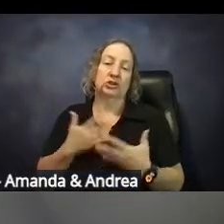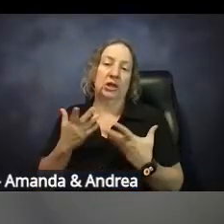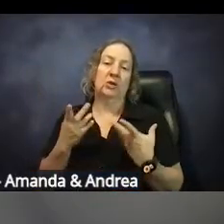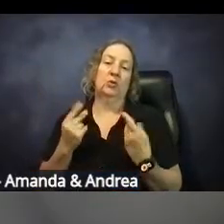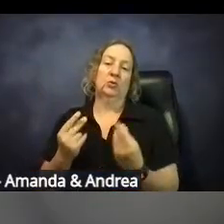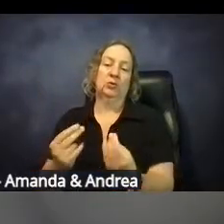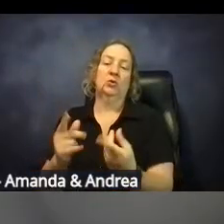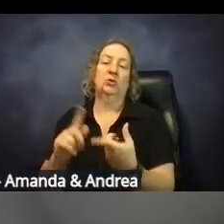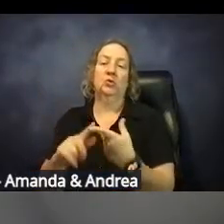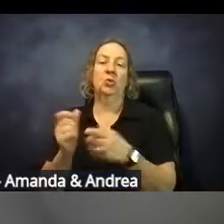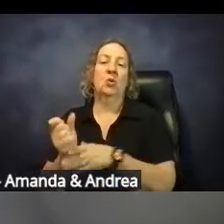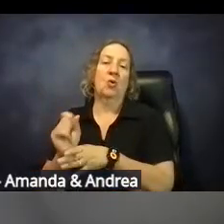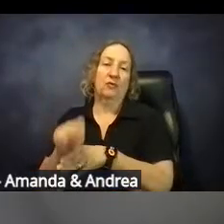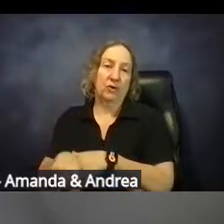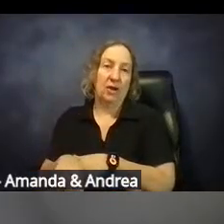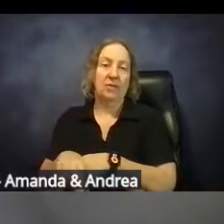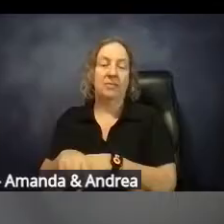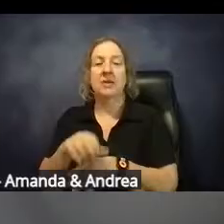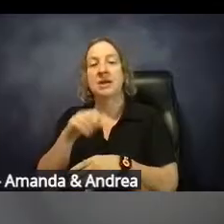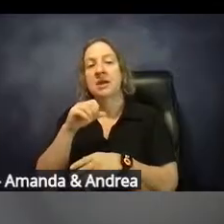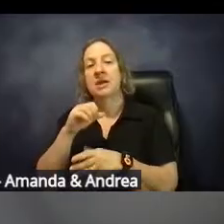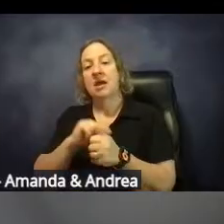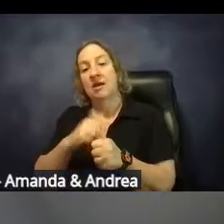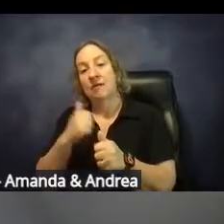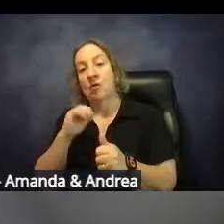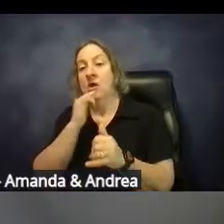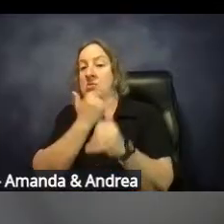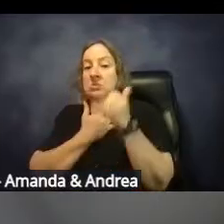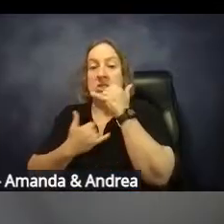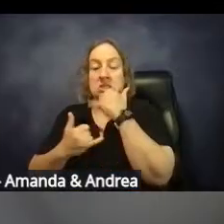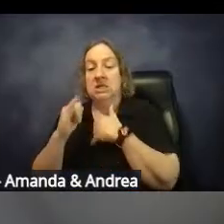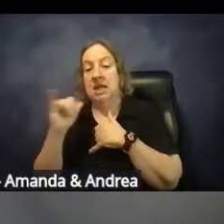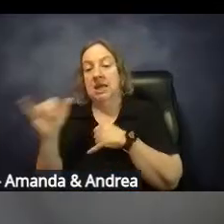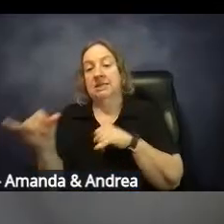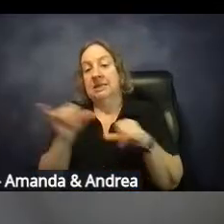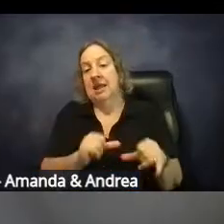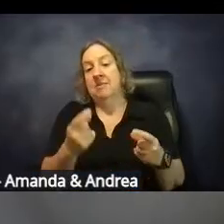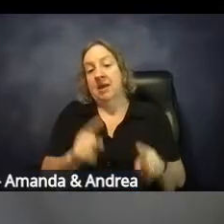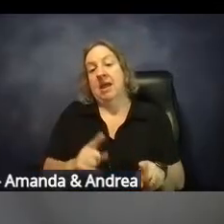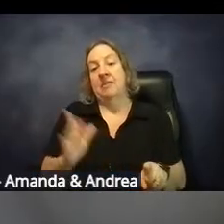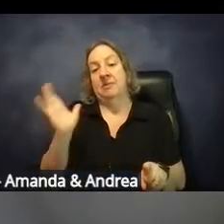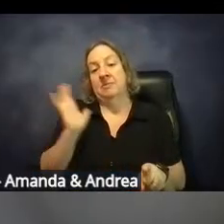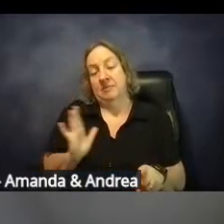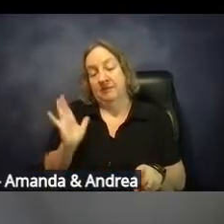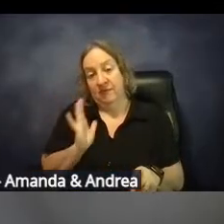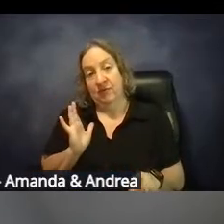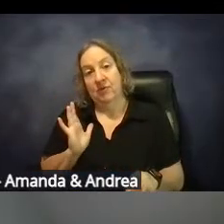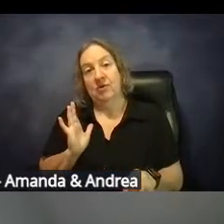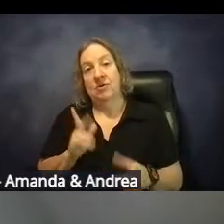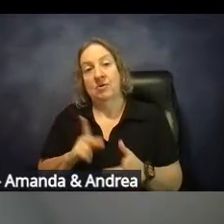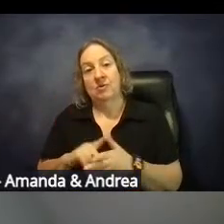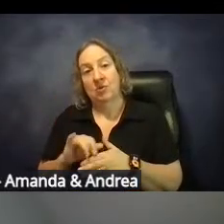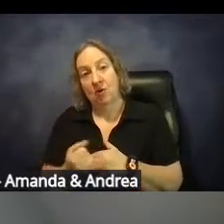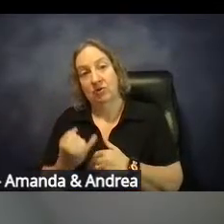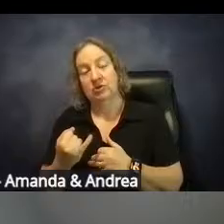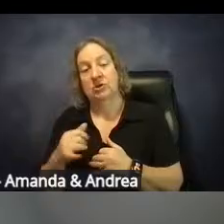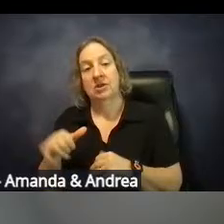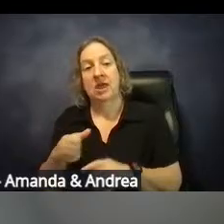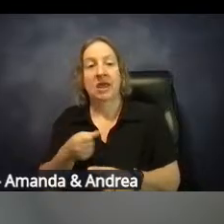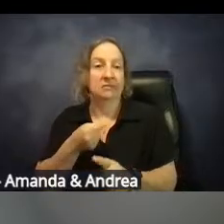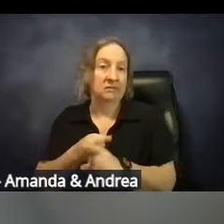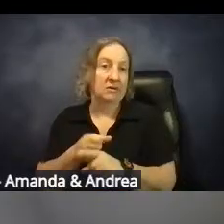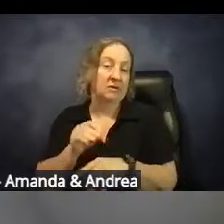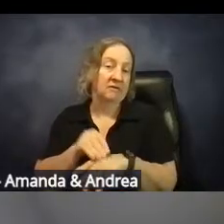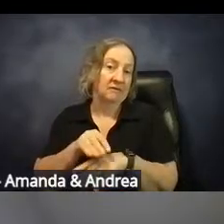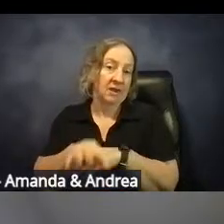to overcome and avoid mistakes that were made in earlier projects that affected